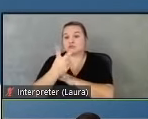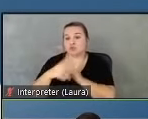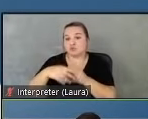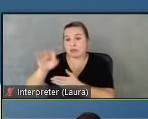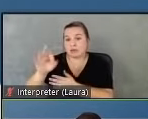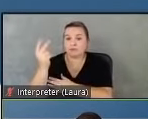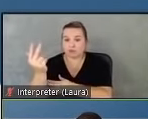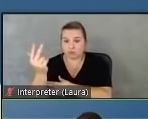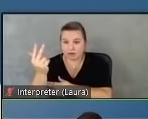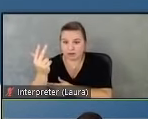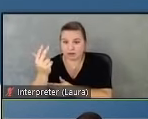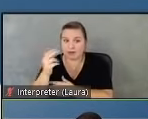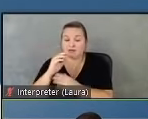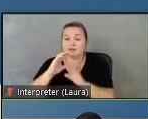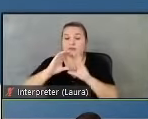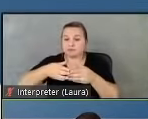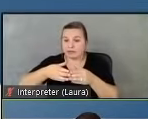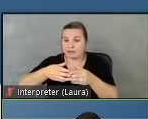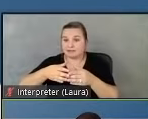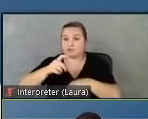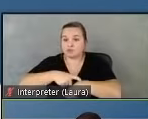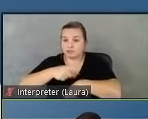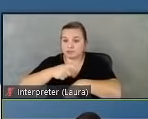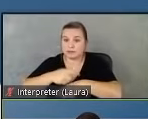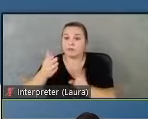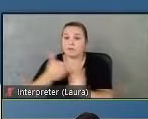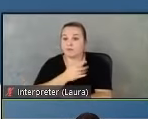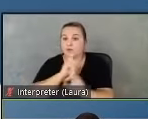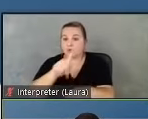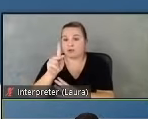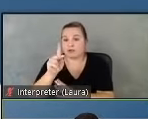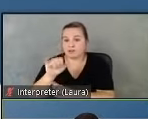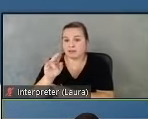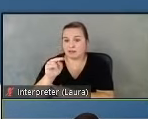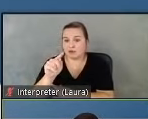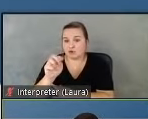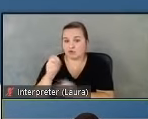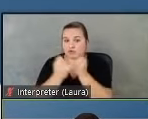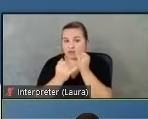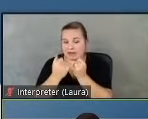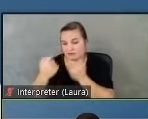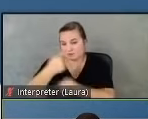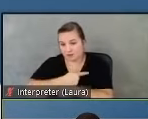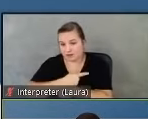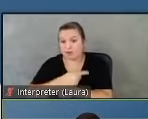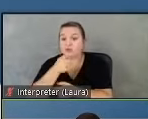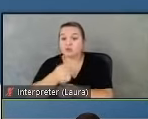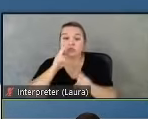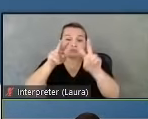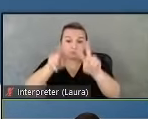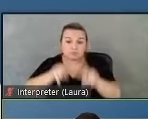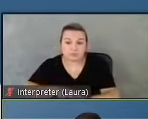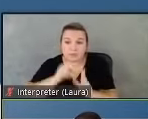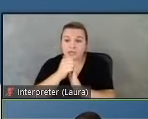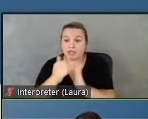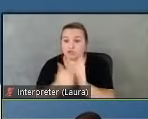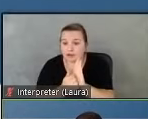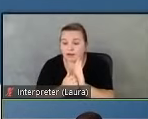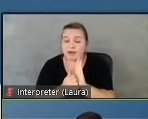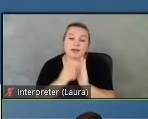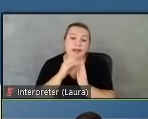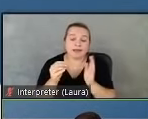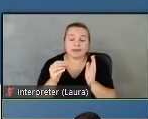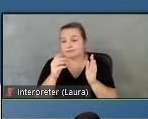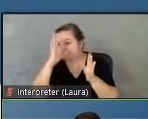concurrent sessions before attending the keynote at the end of the day. So as you're taking a look over the agenda and prioritizing